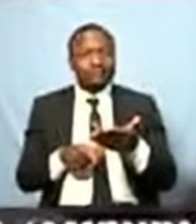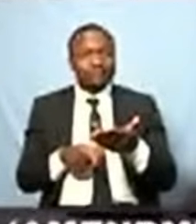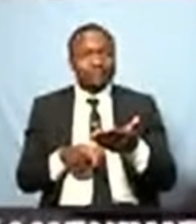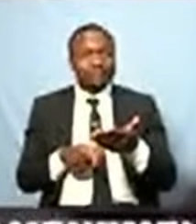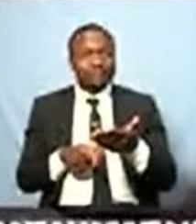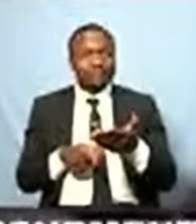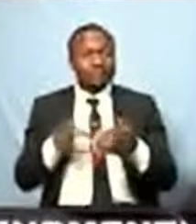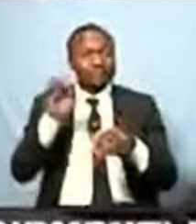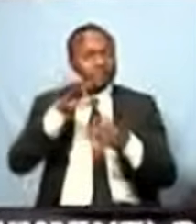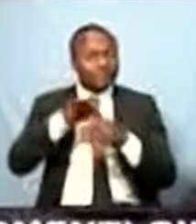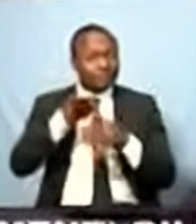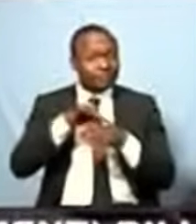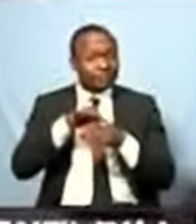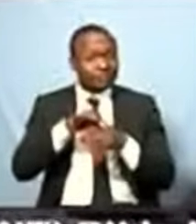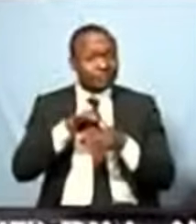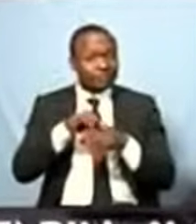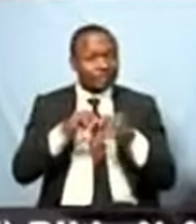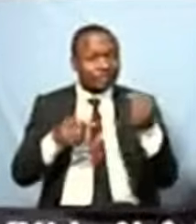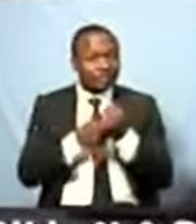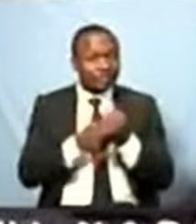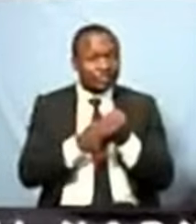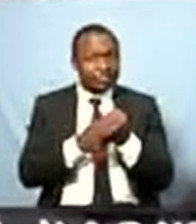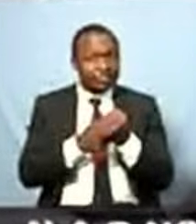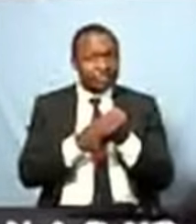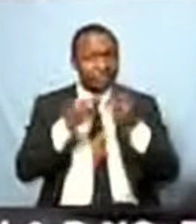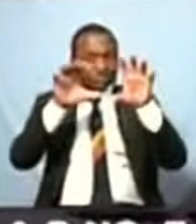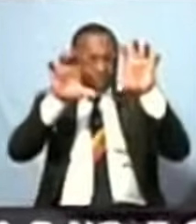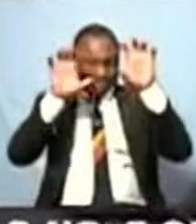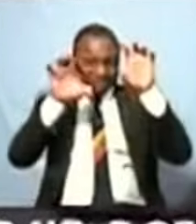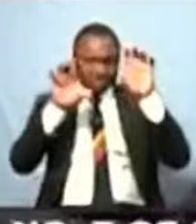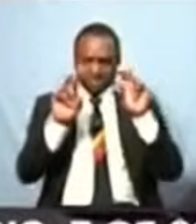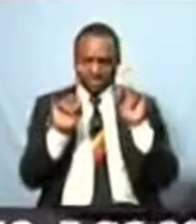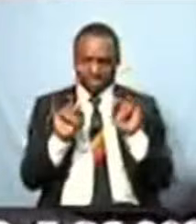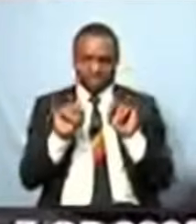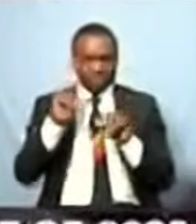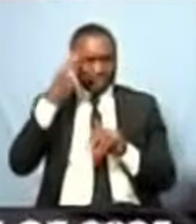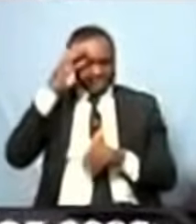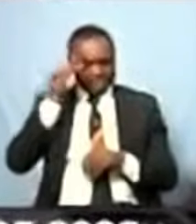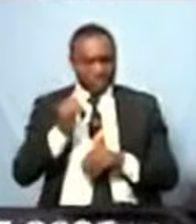To vote in favor of the executive? No. Why do we need